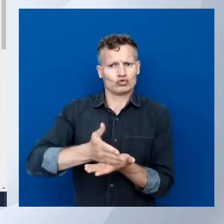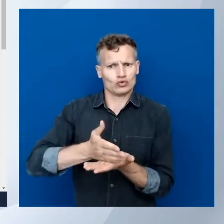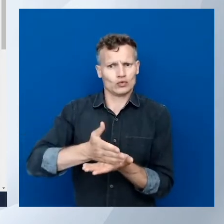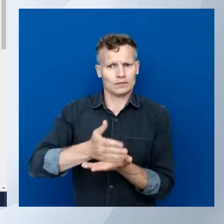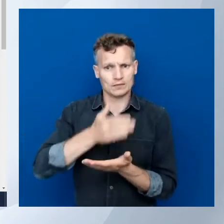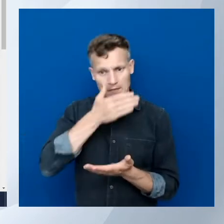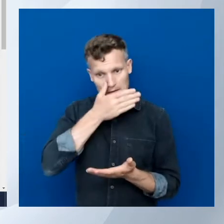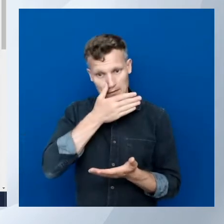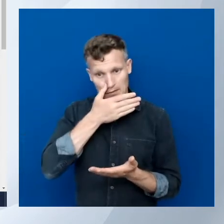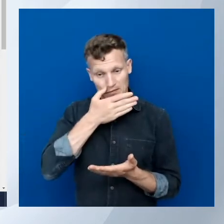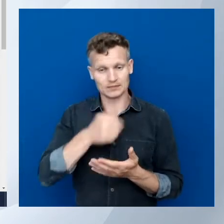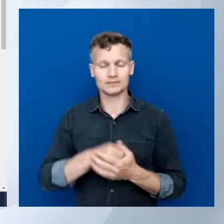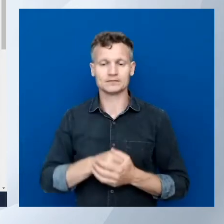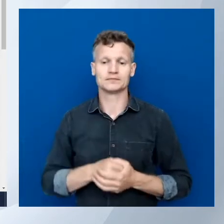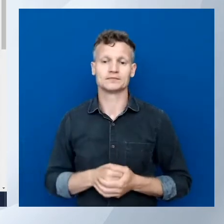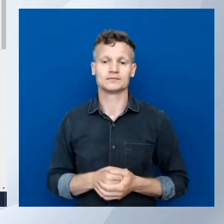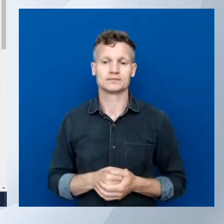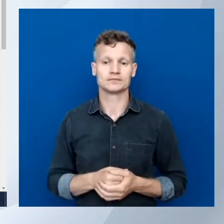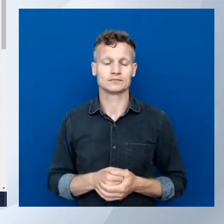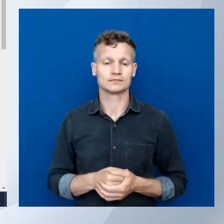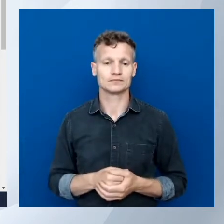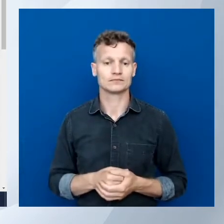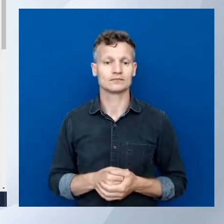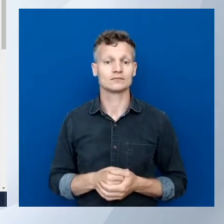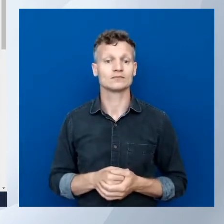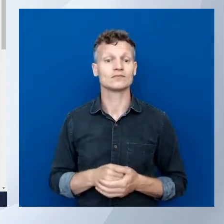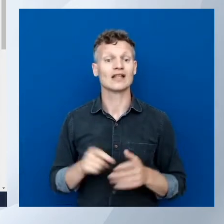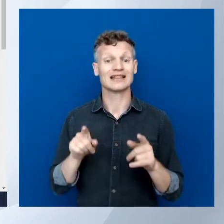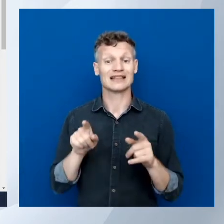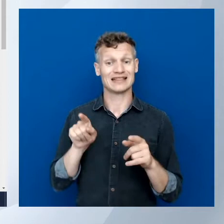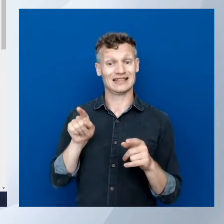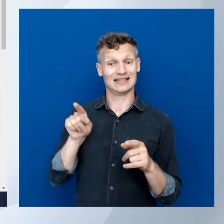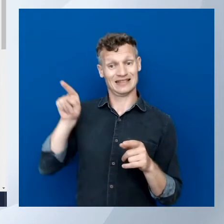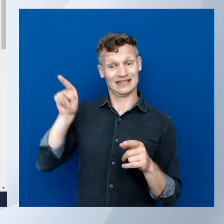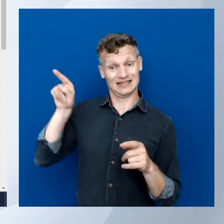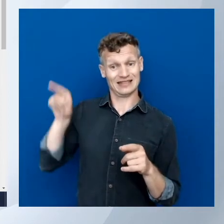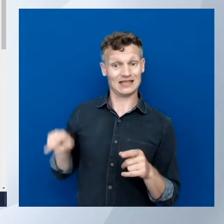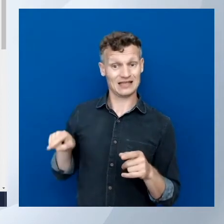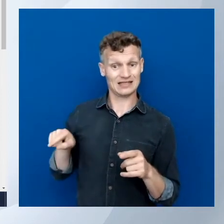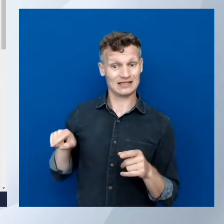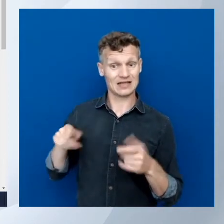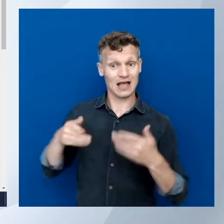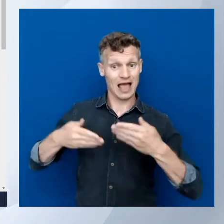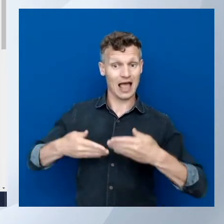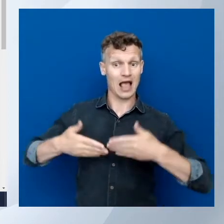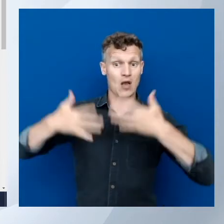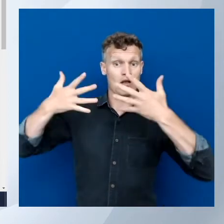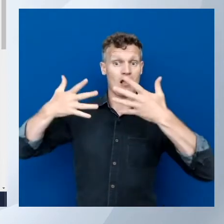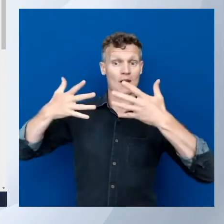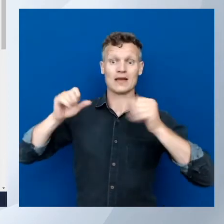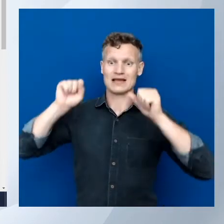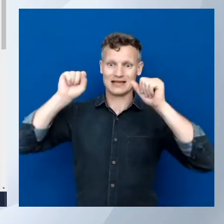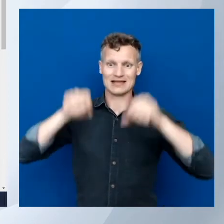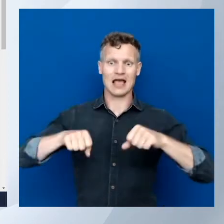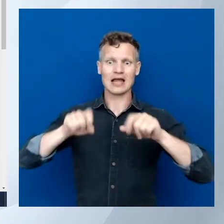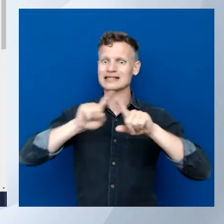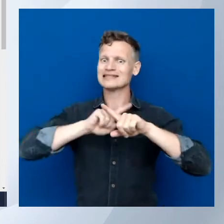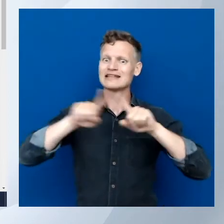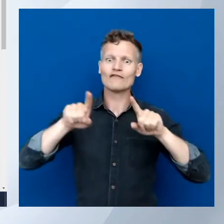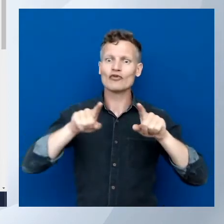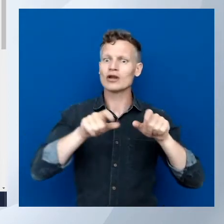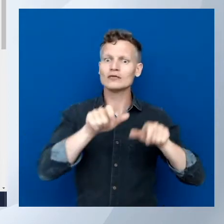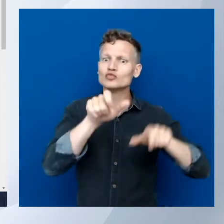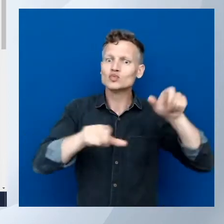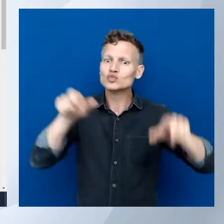these expected outcomes to measure the performance of the model for different groups of users that are using my model. In this